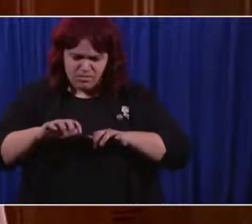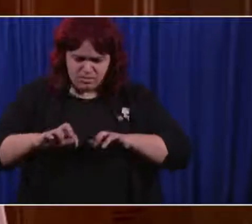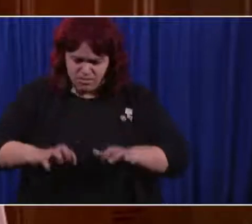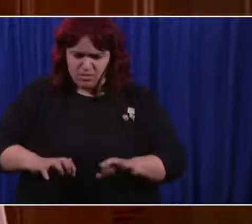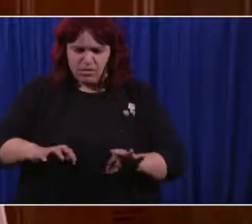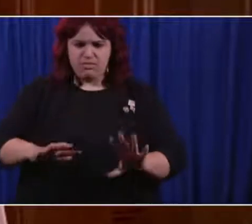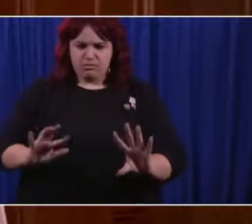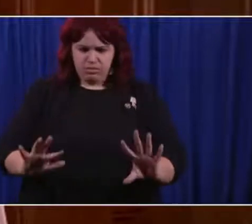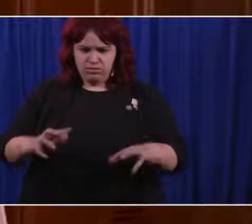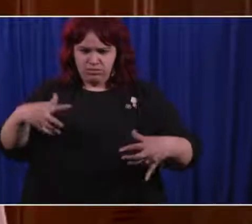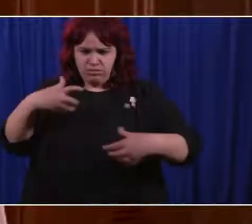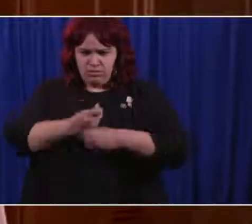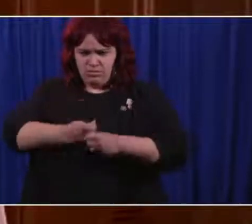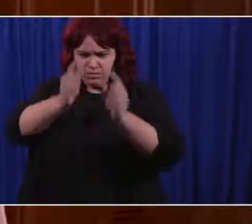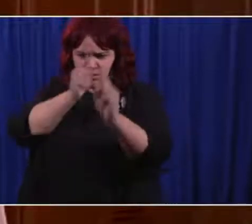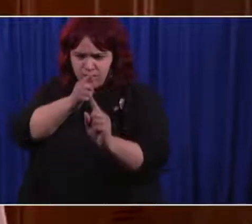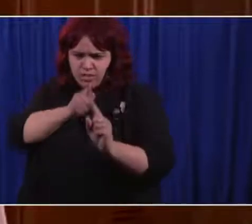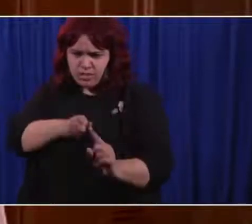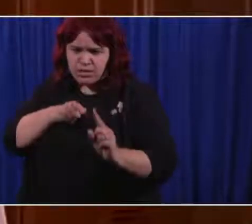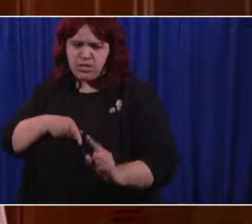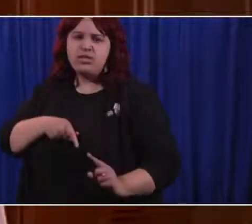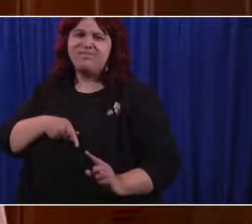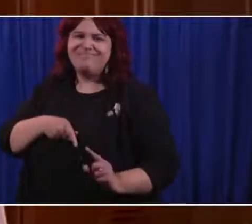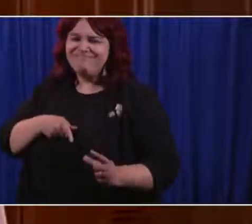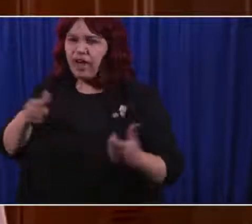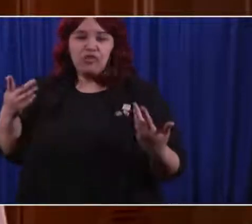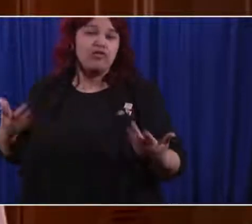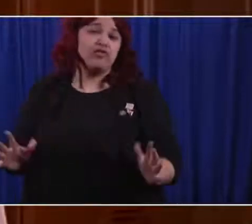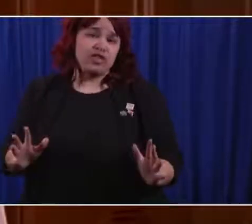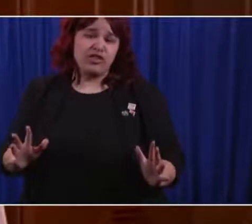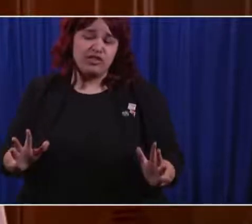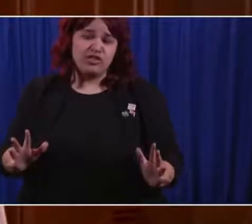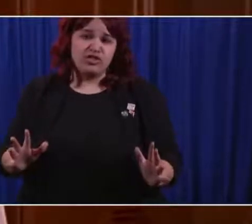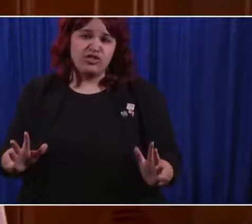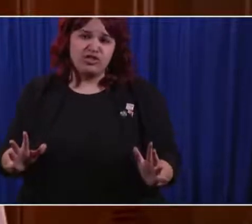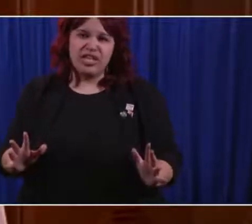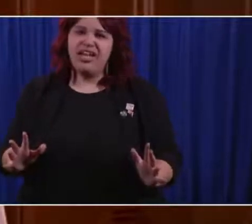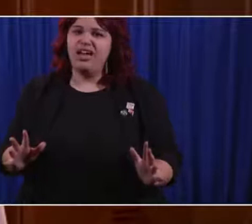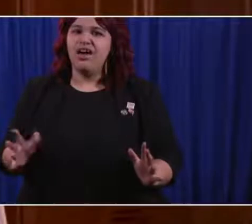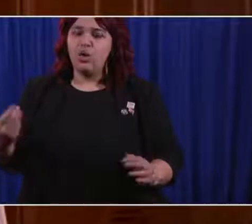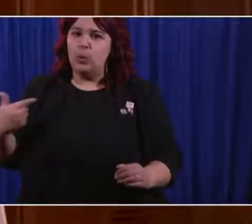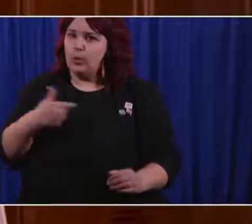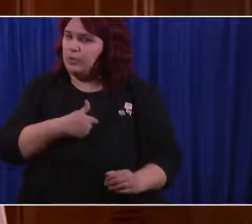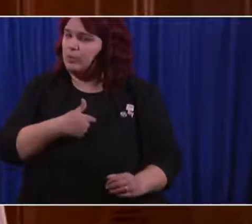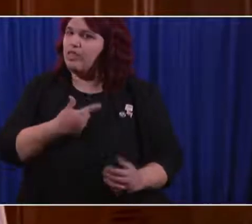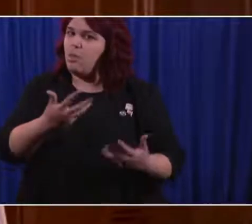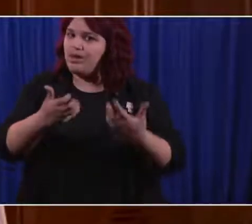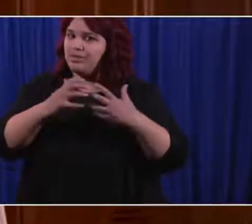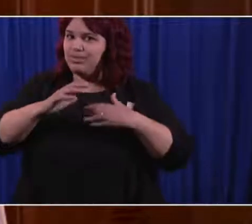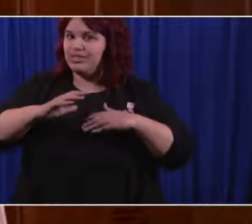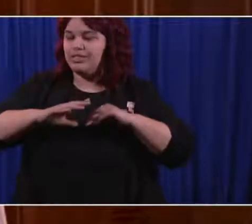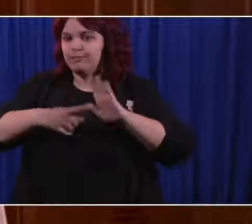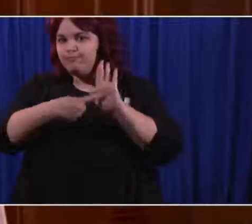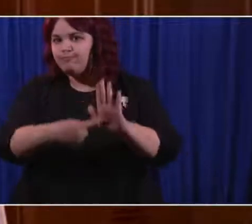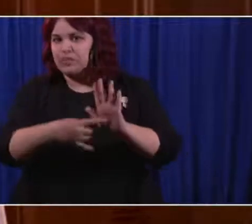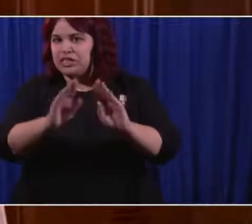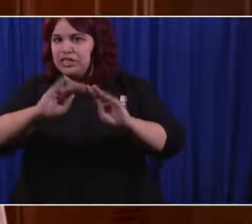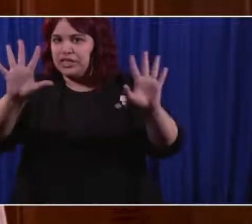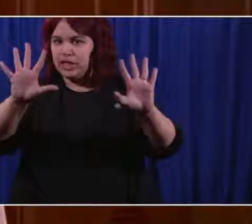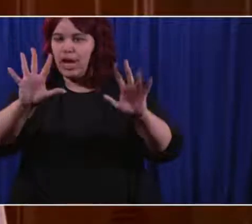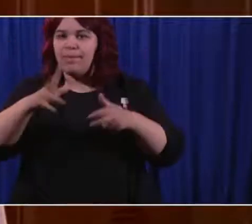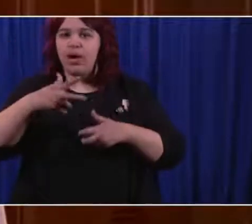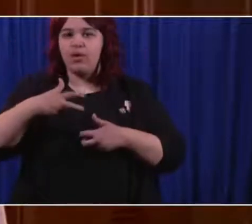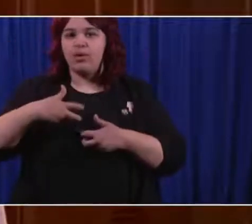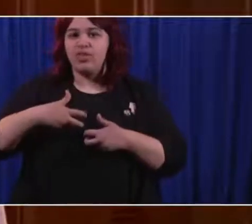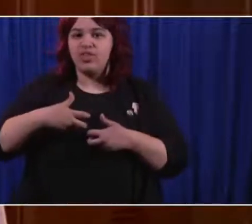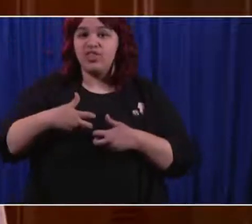to distill down what we felt were the real problems with this letter, or excuse me, the real problems with